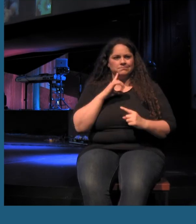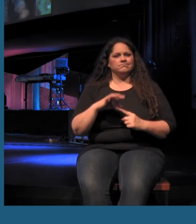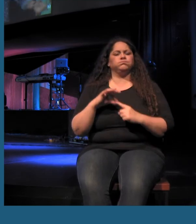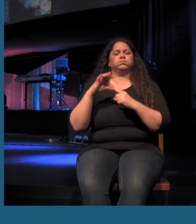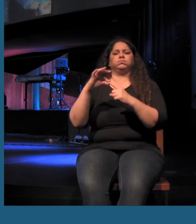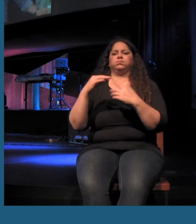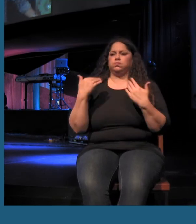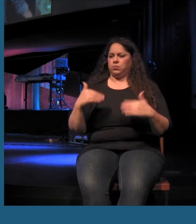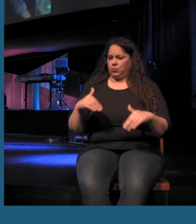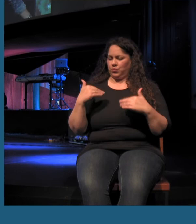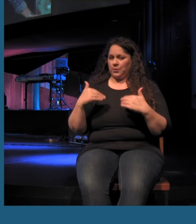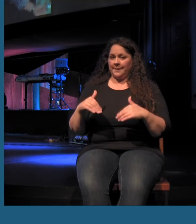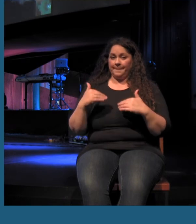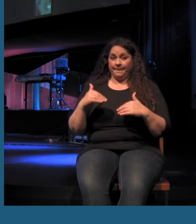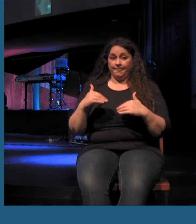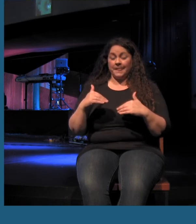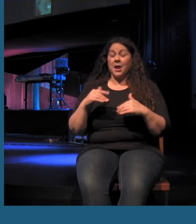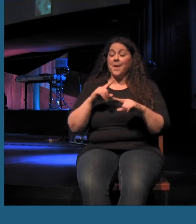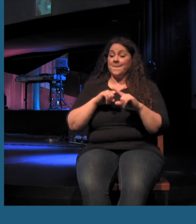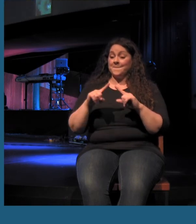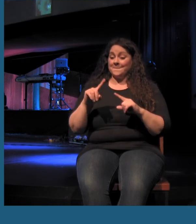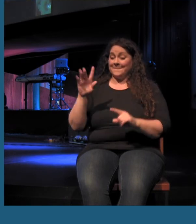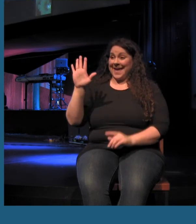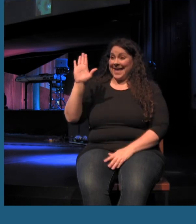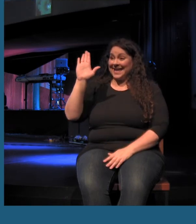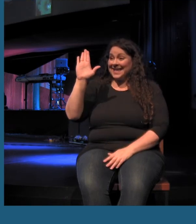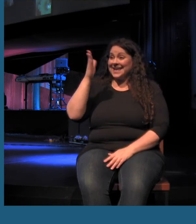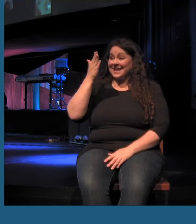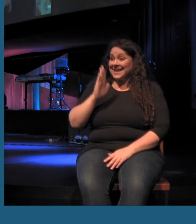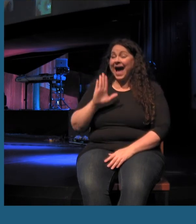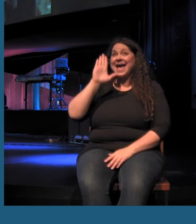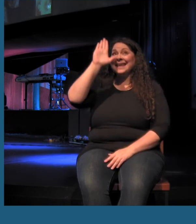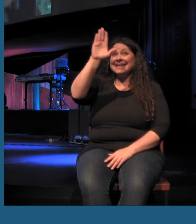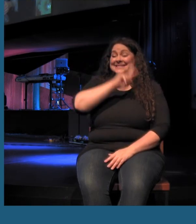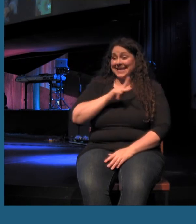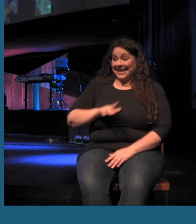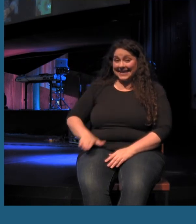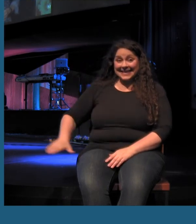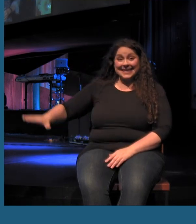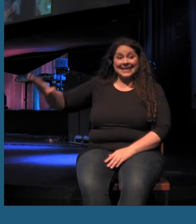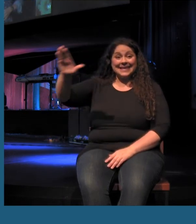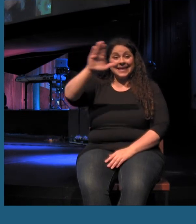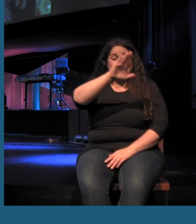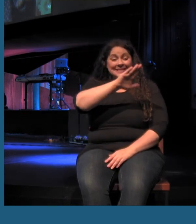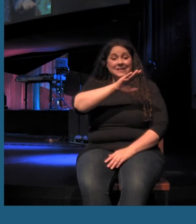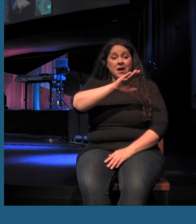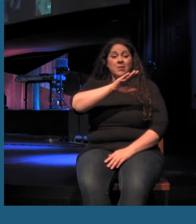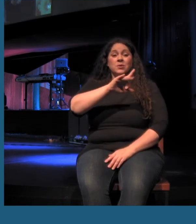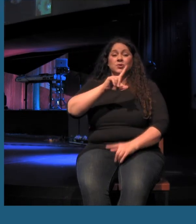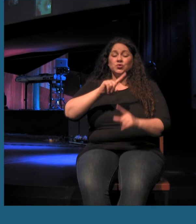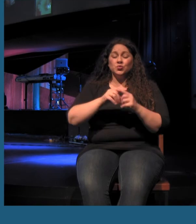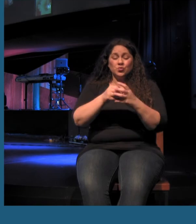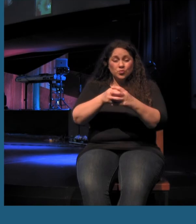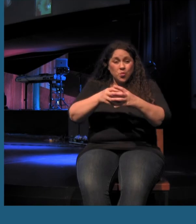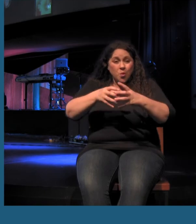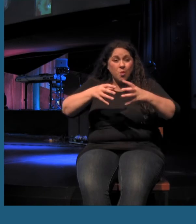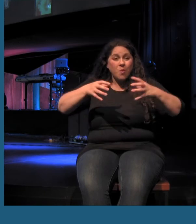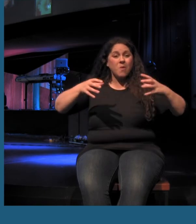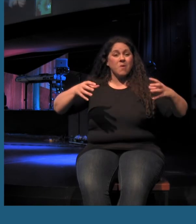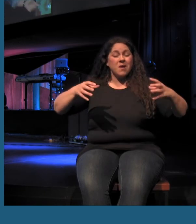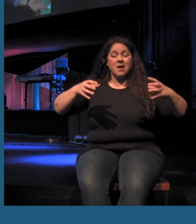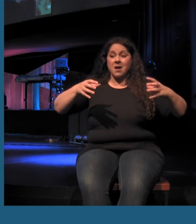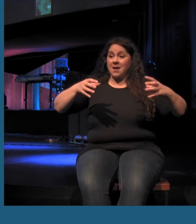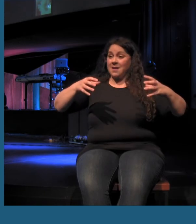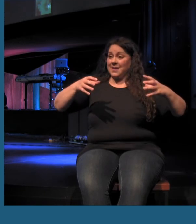But in order to build God's kingdom here on the earth, and Jesus said, I want to build my church. He was not just